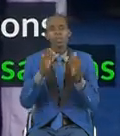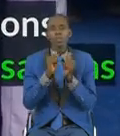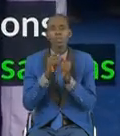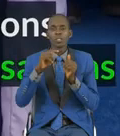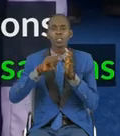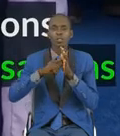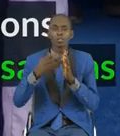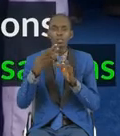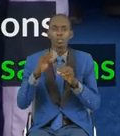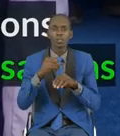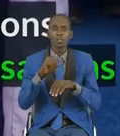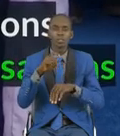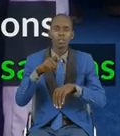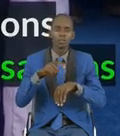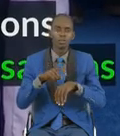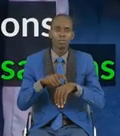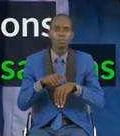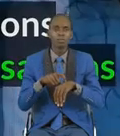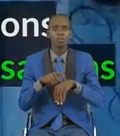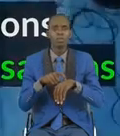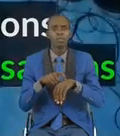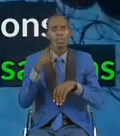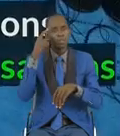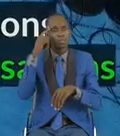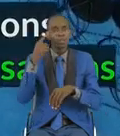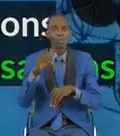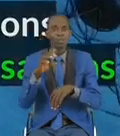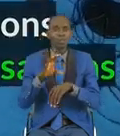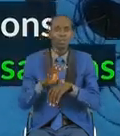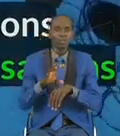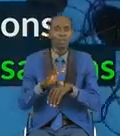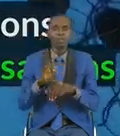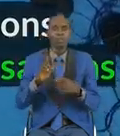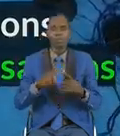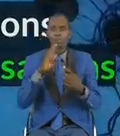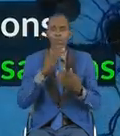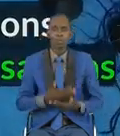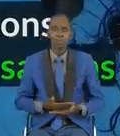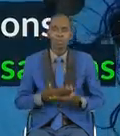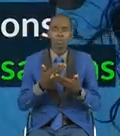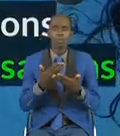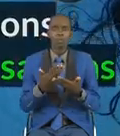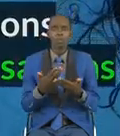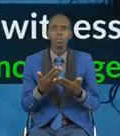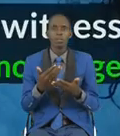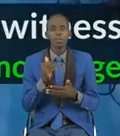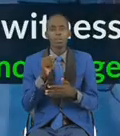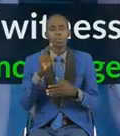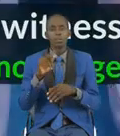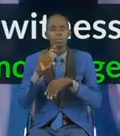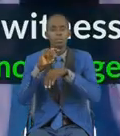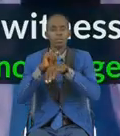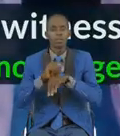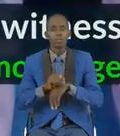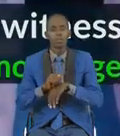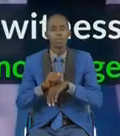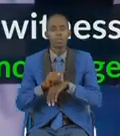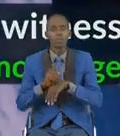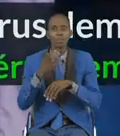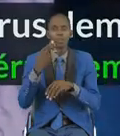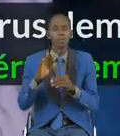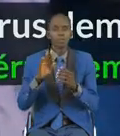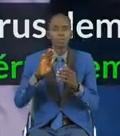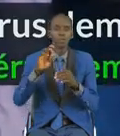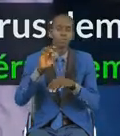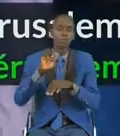keys of the season. For the church to become a tabernacle of witness. For the